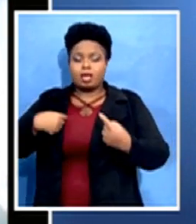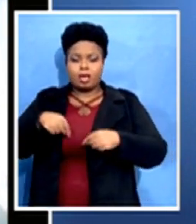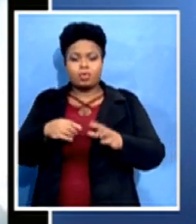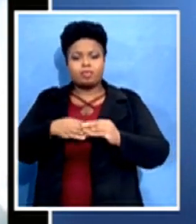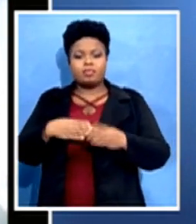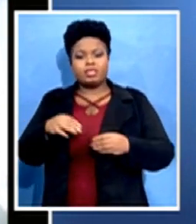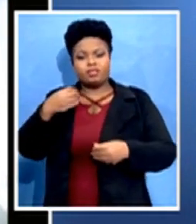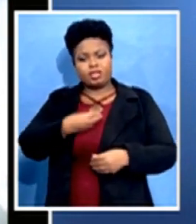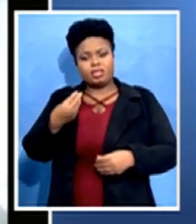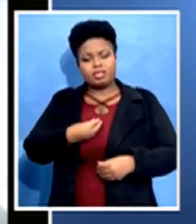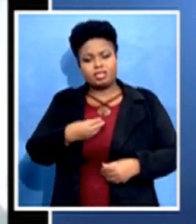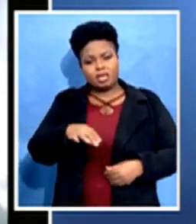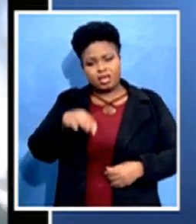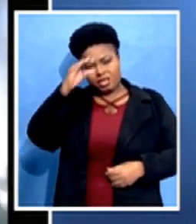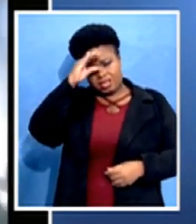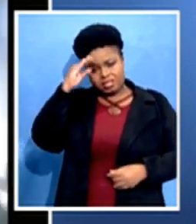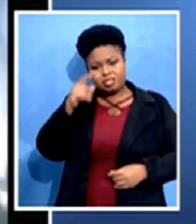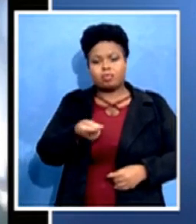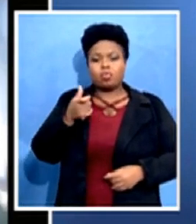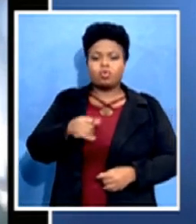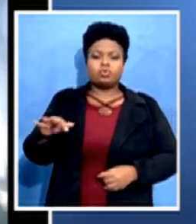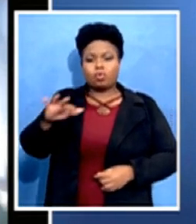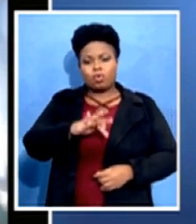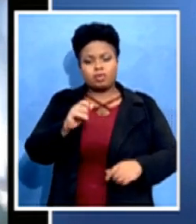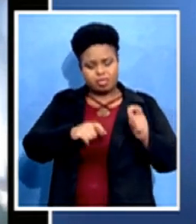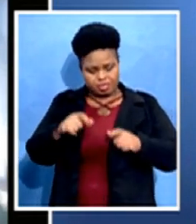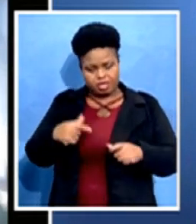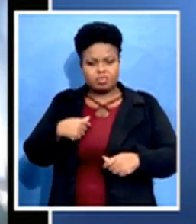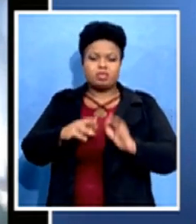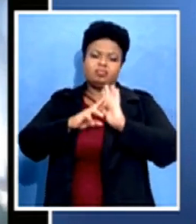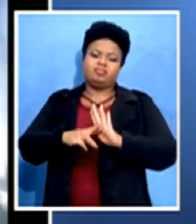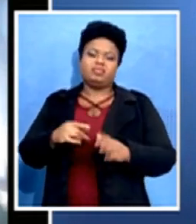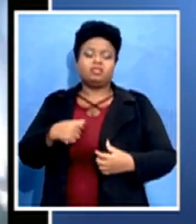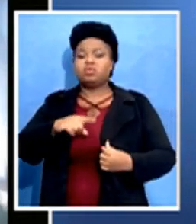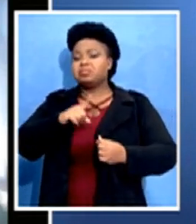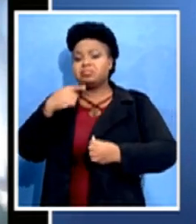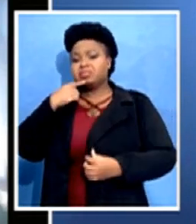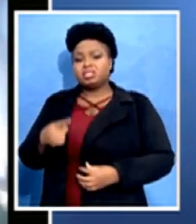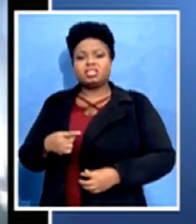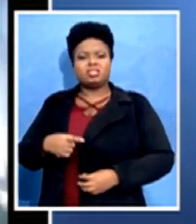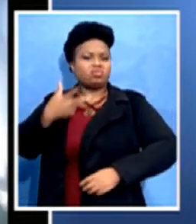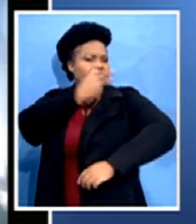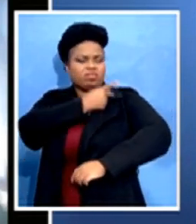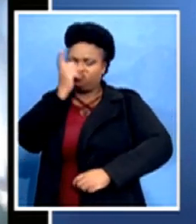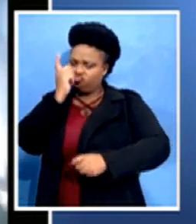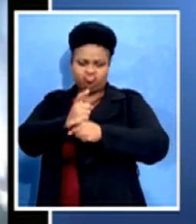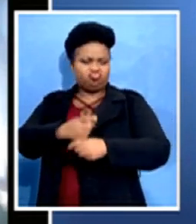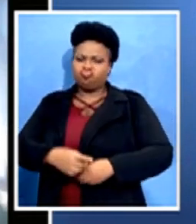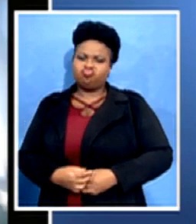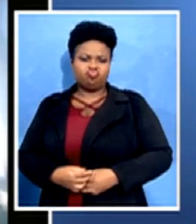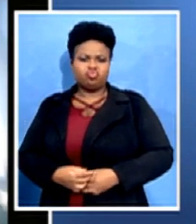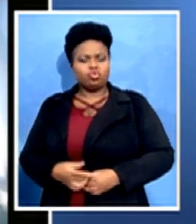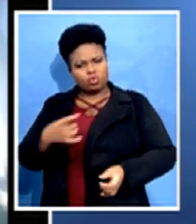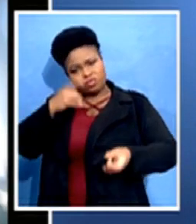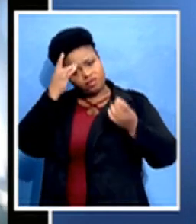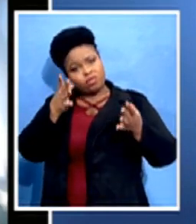almost everyone on the ground is saying we are not taking the vaccine. So we are sending a message to government to say, don't make a